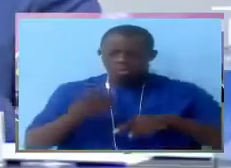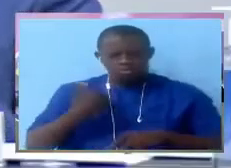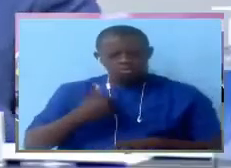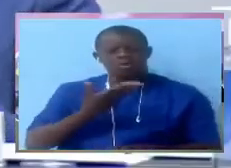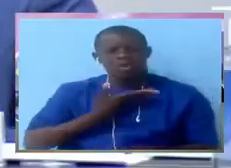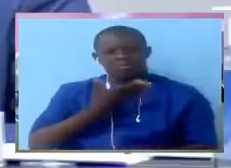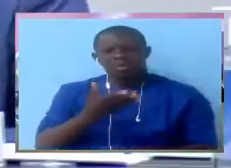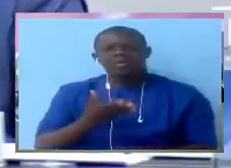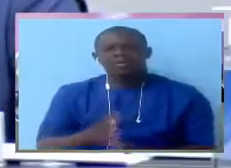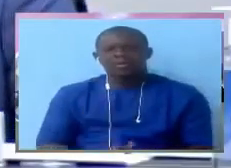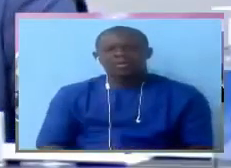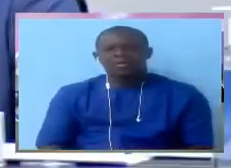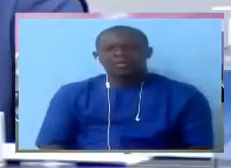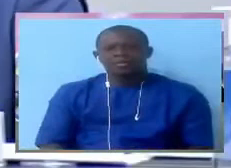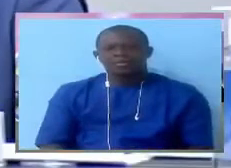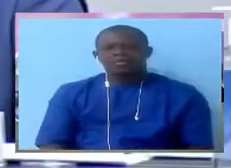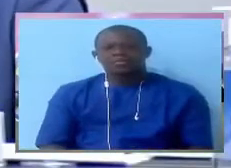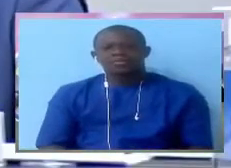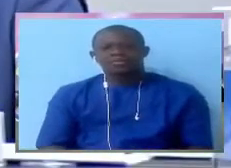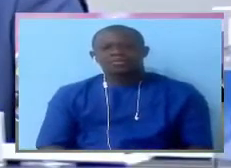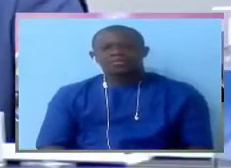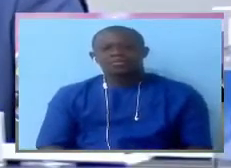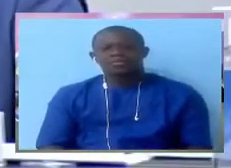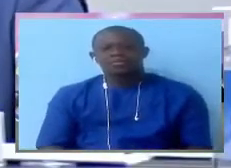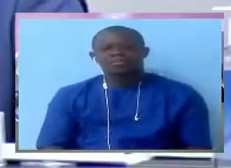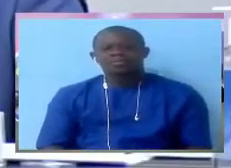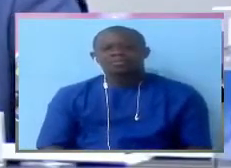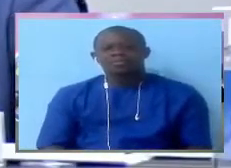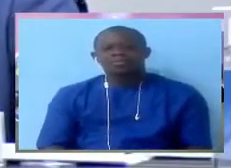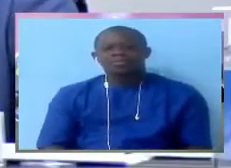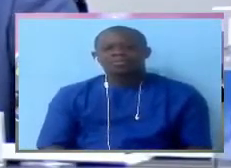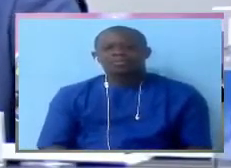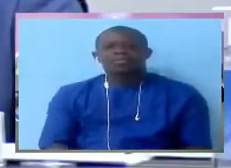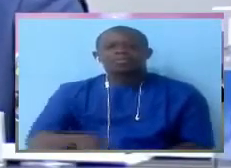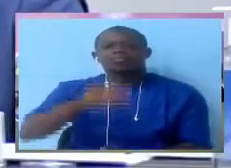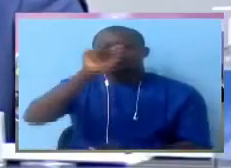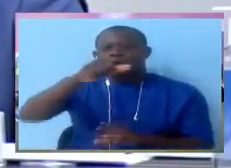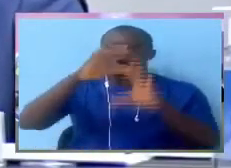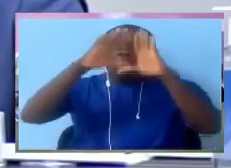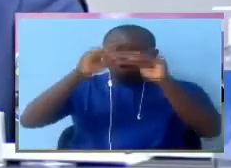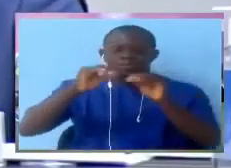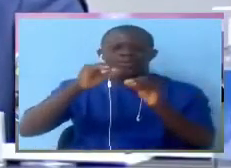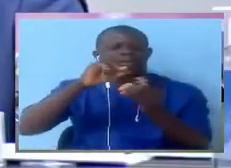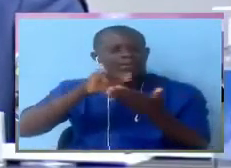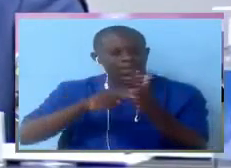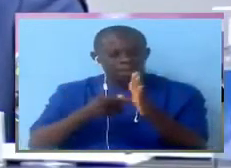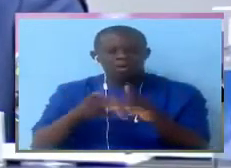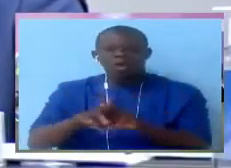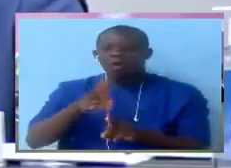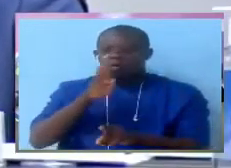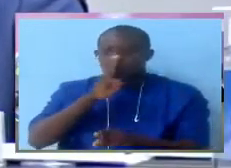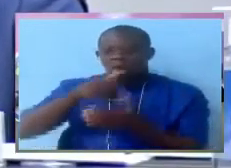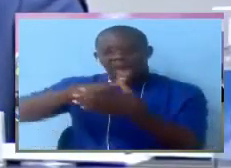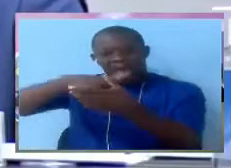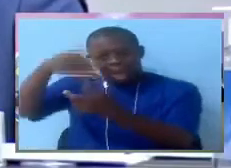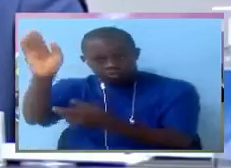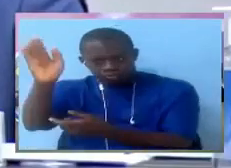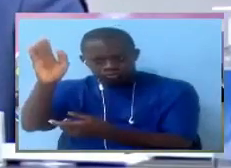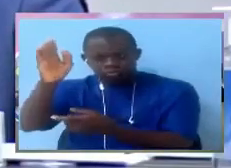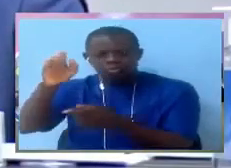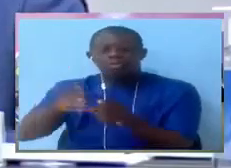let me take that back and say it in English your unit would be the unit that would go out